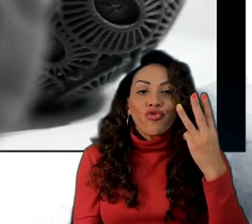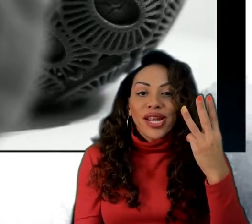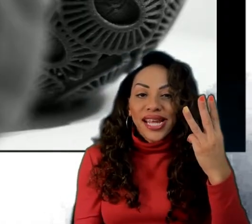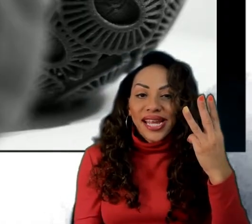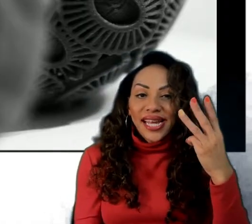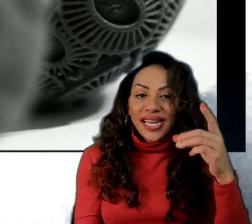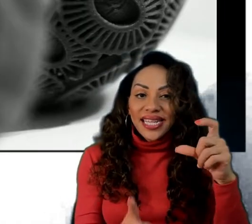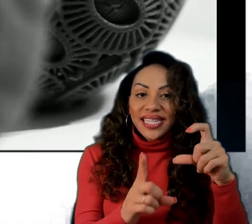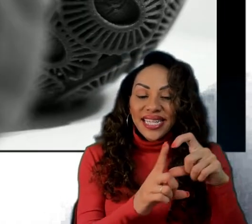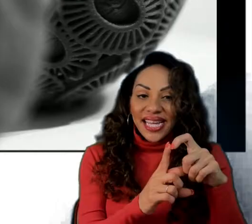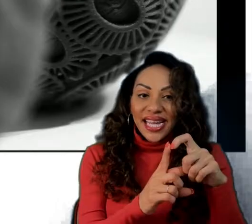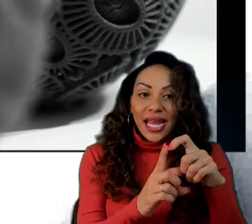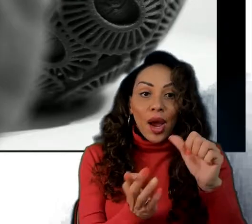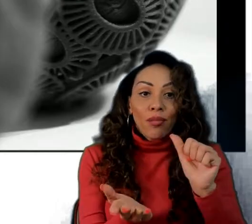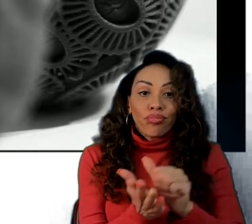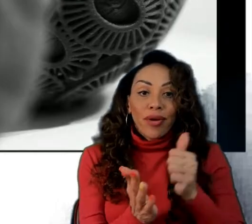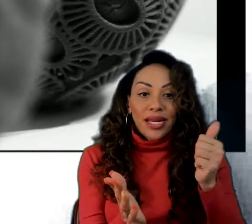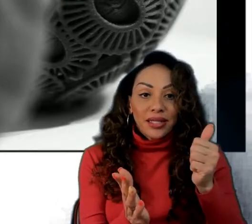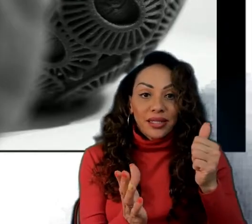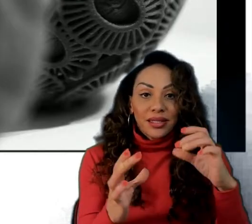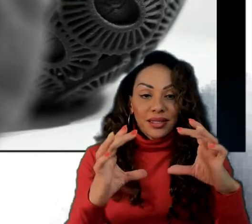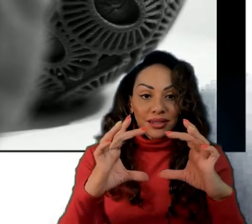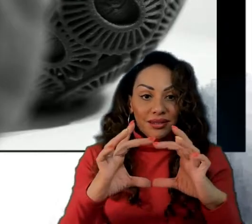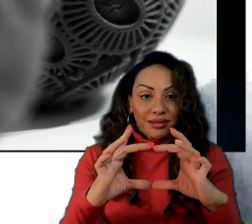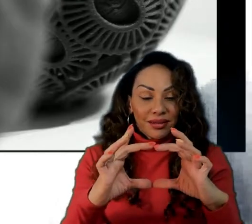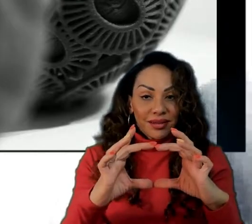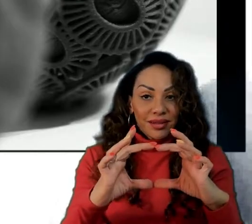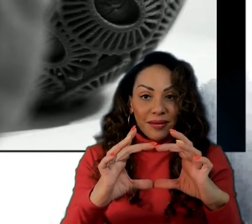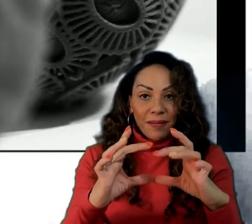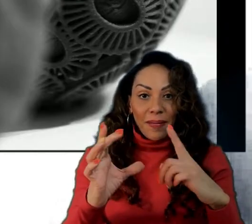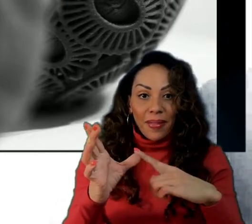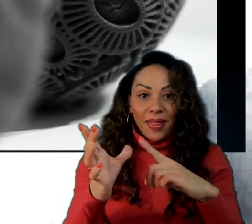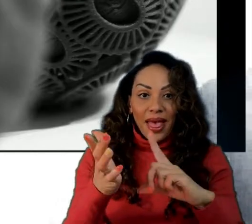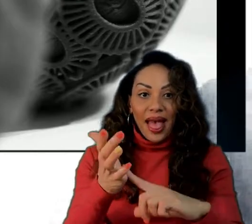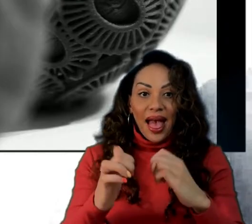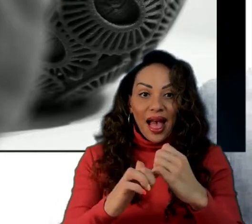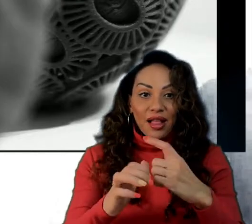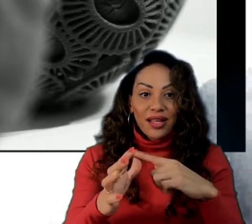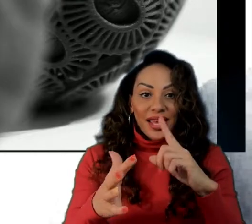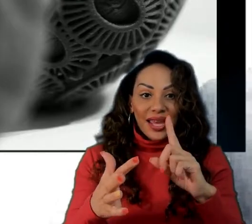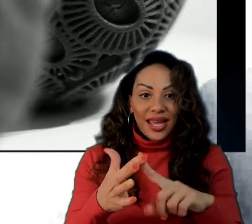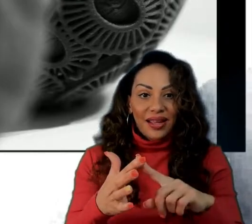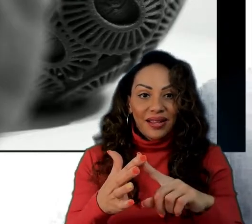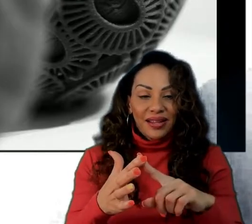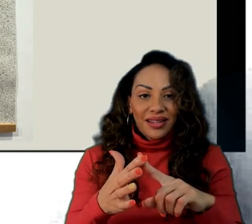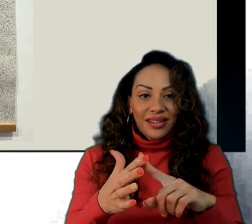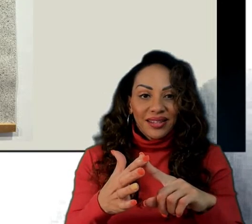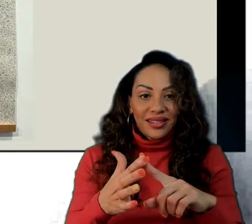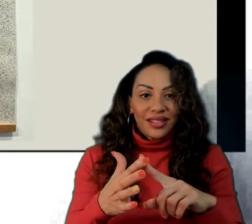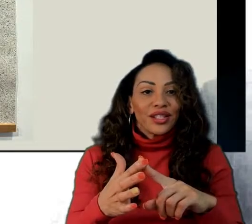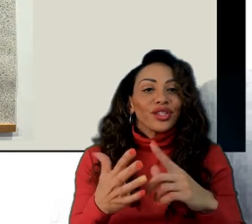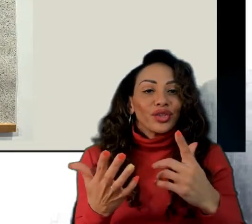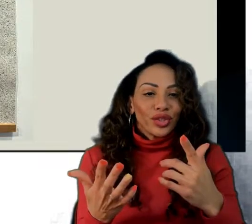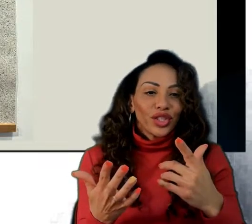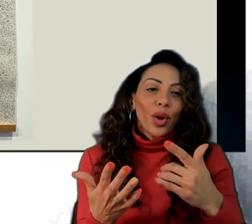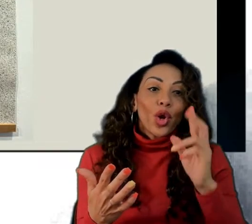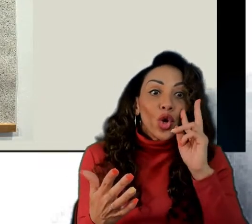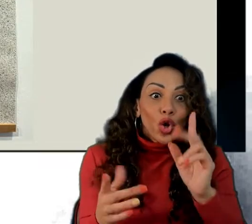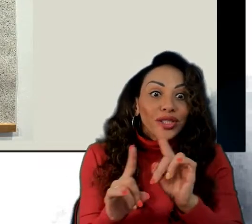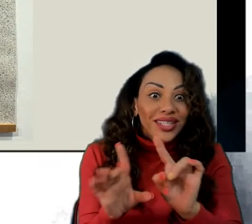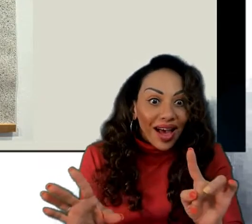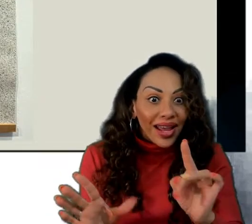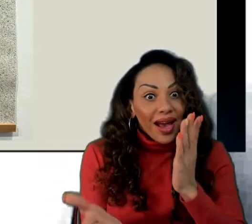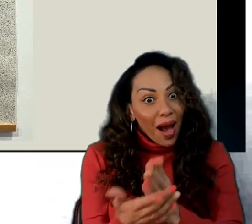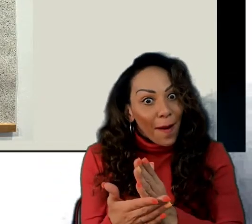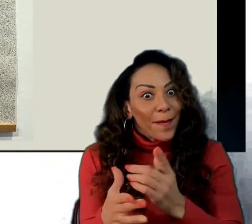that is printed with algae filament that we had in the exhibition, so people could hold that in their hands. And then